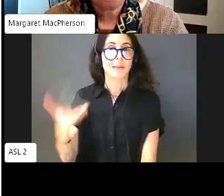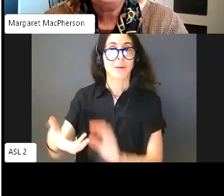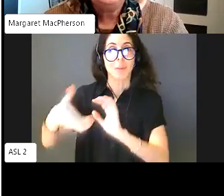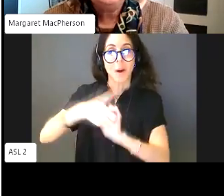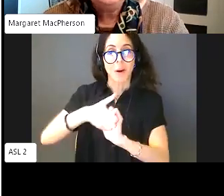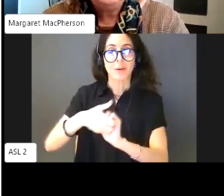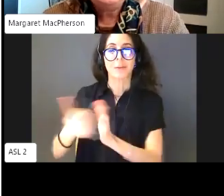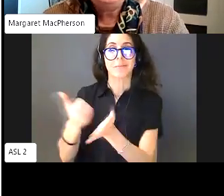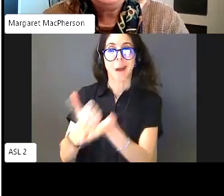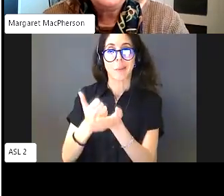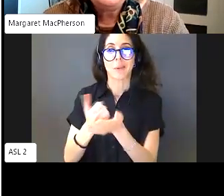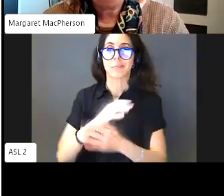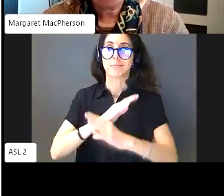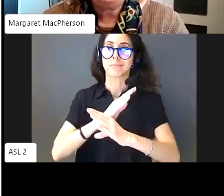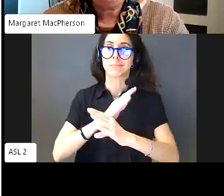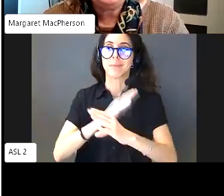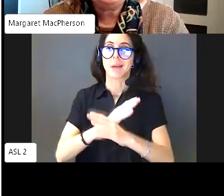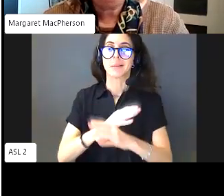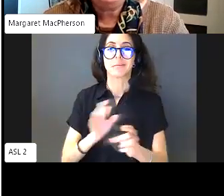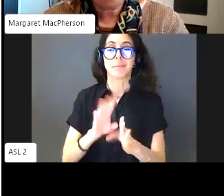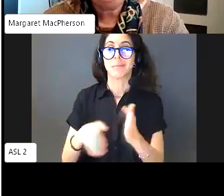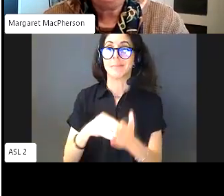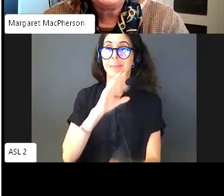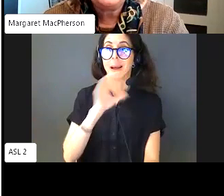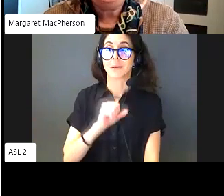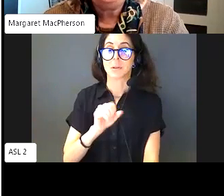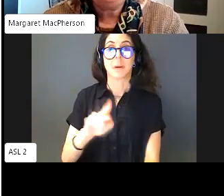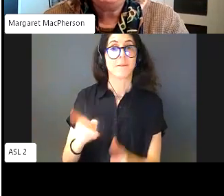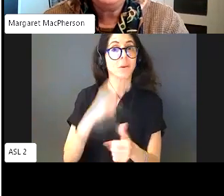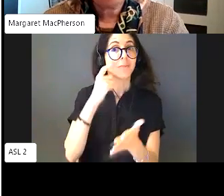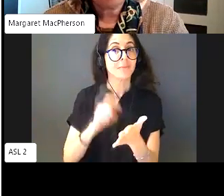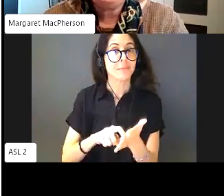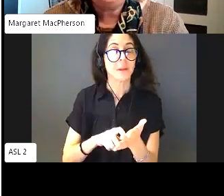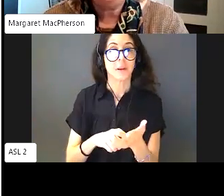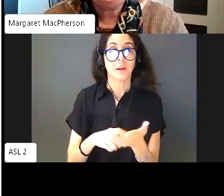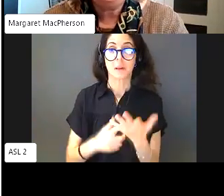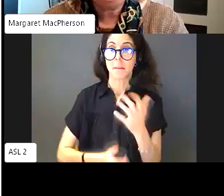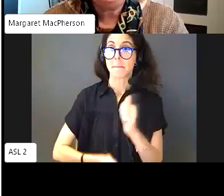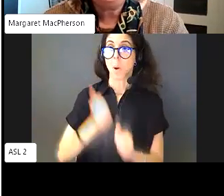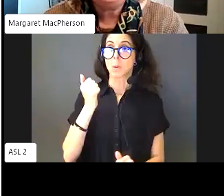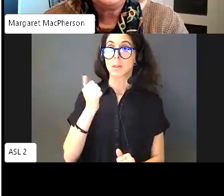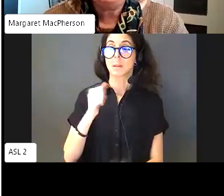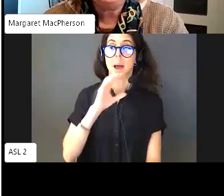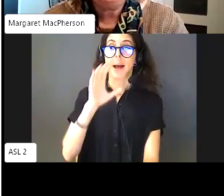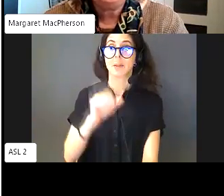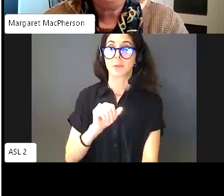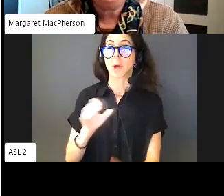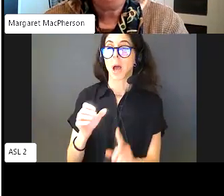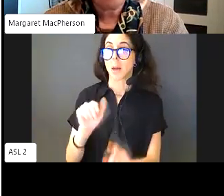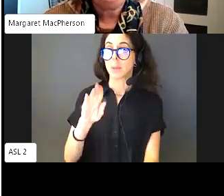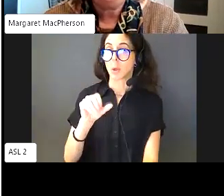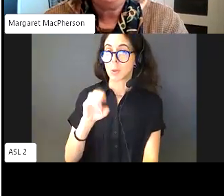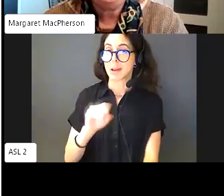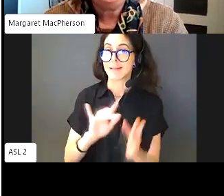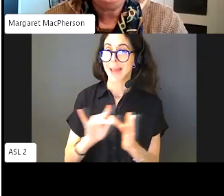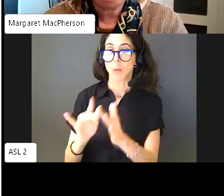prevention. I think we have to start by acknowledging the reality for most of the elder abuse prevention networks is that there